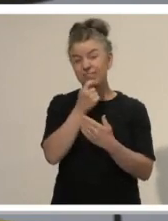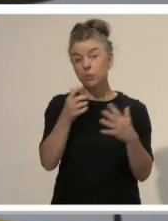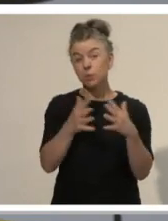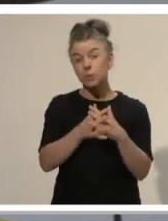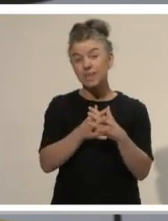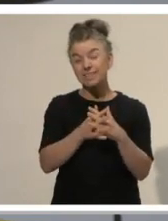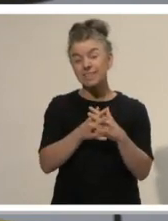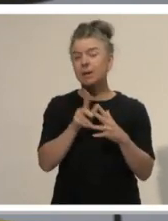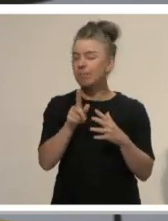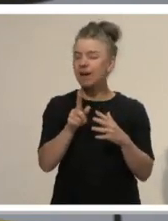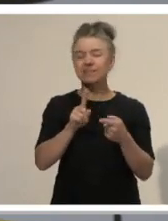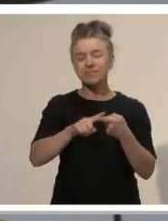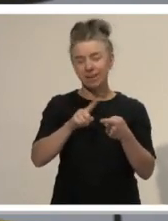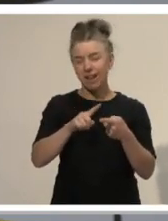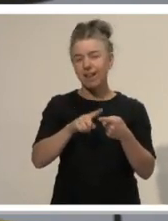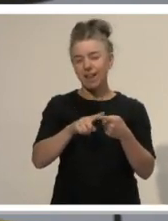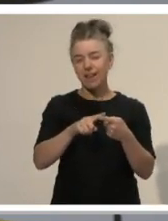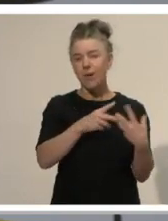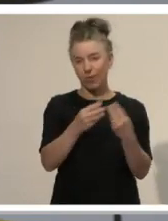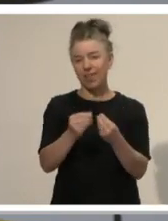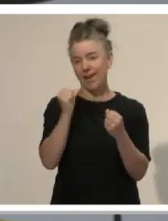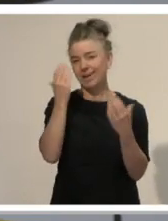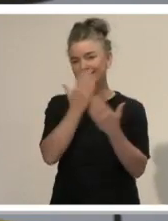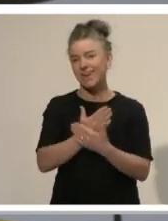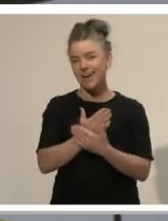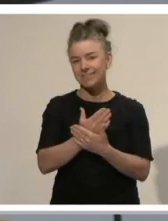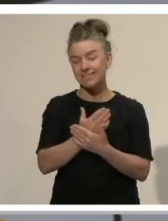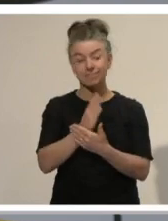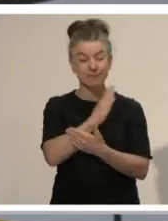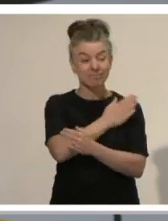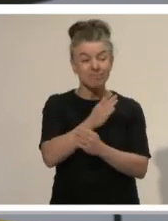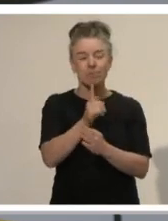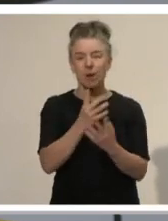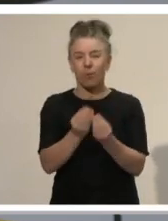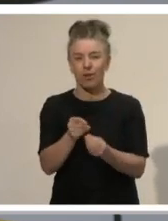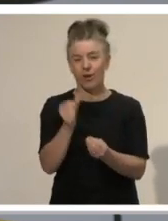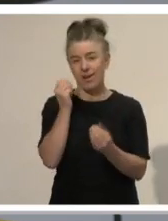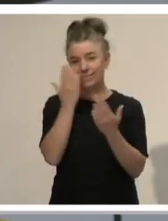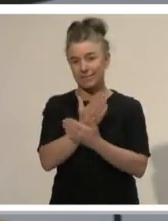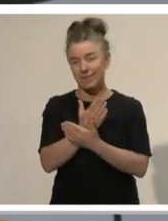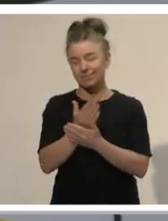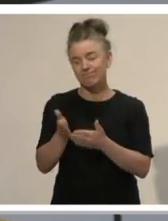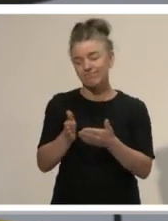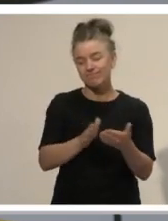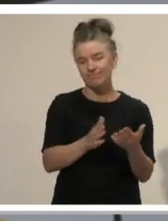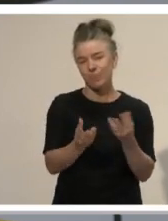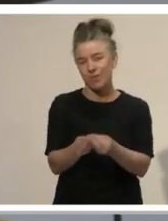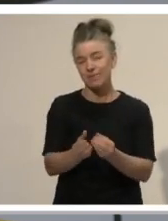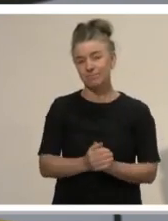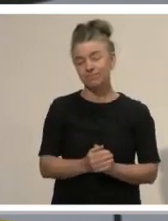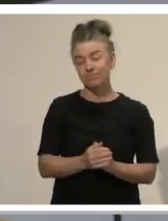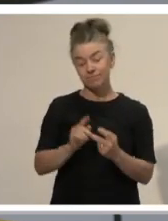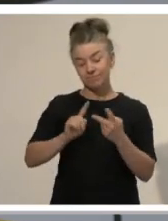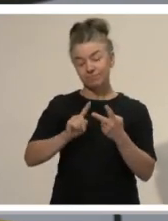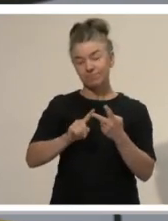arrangements were made for them to be with her last night as she passed away. The second death is a resident at Rosewood Rest Home in